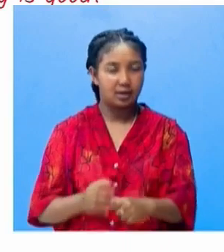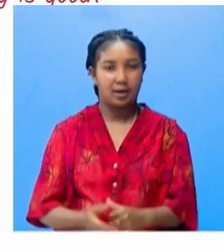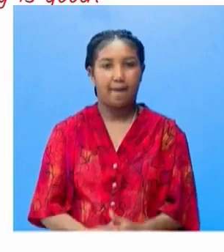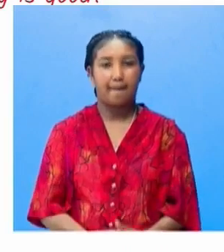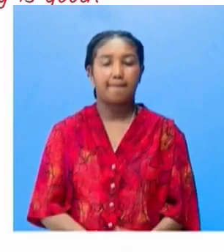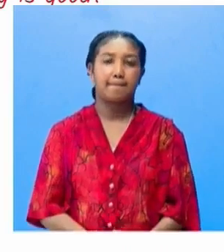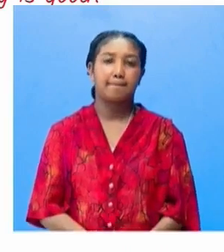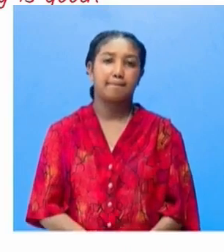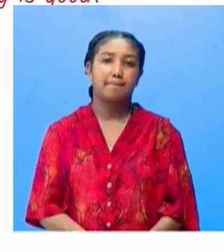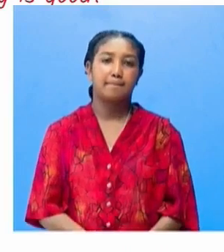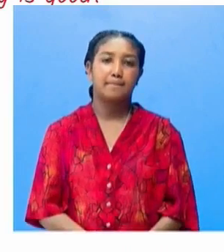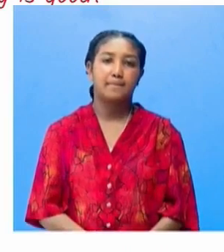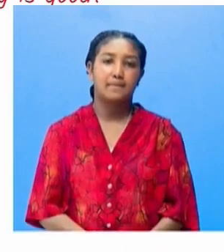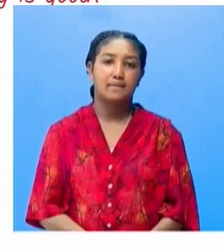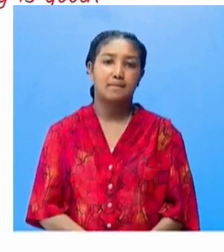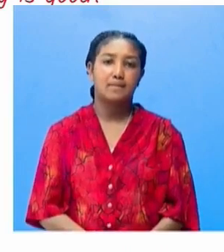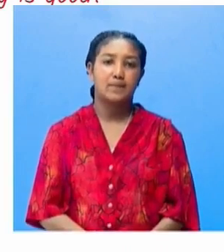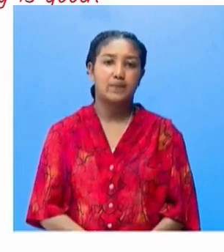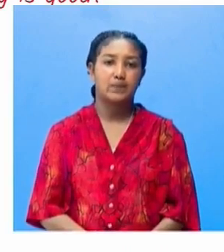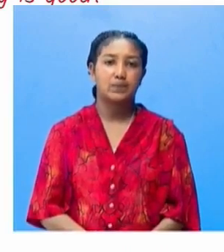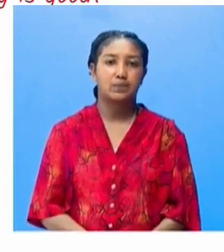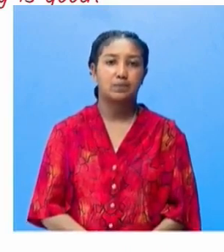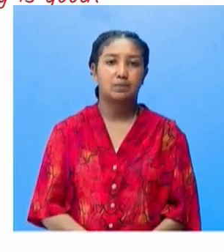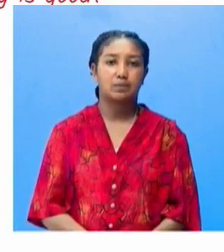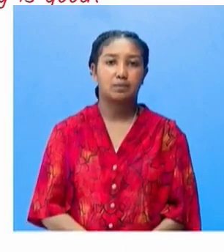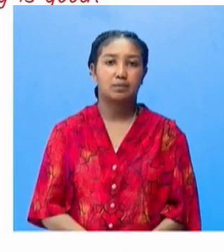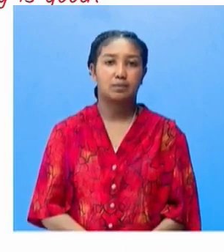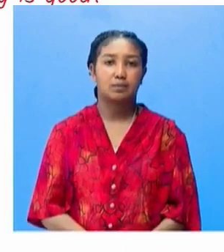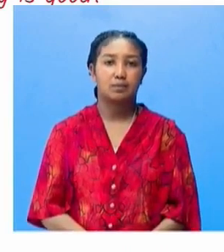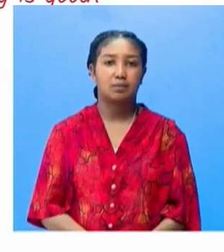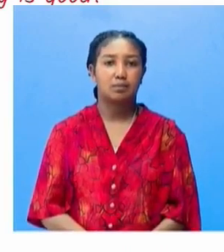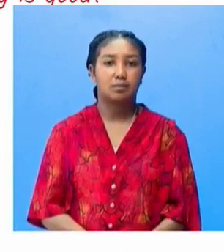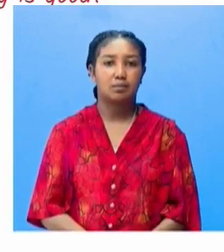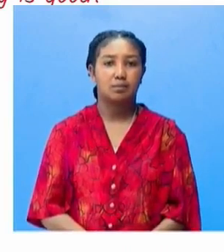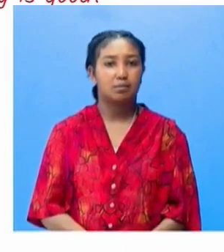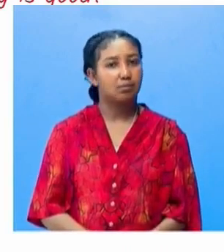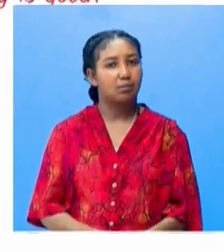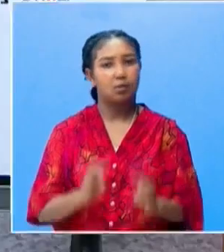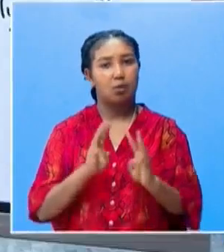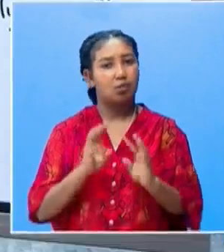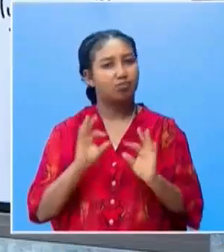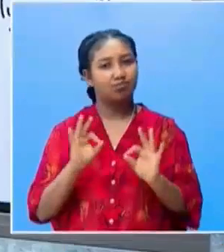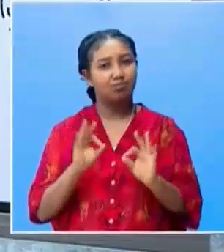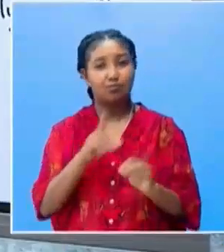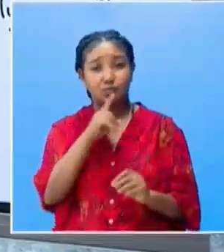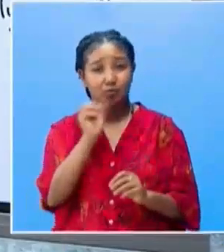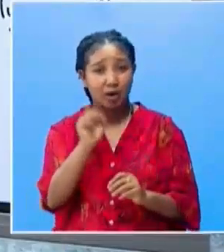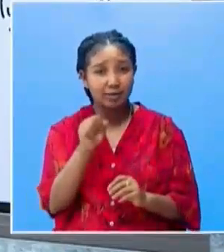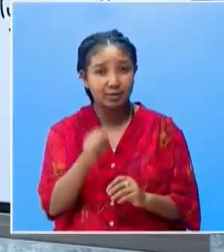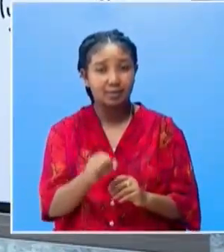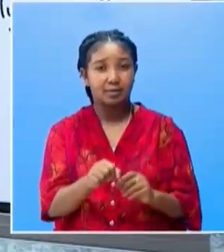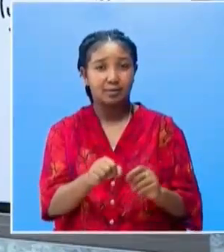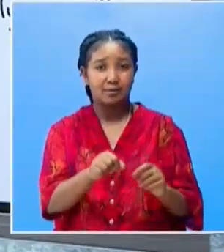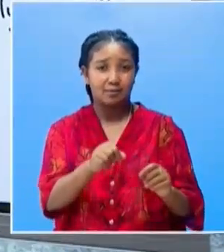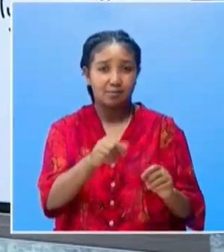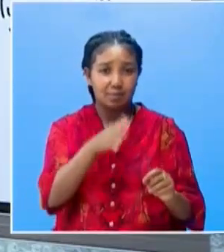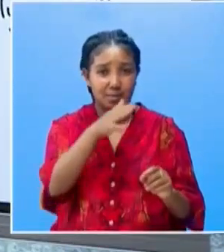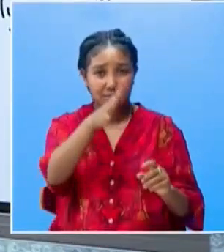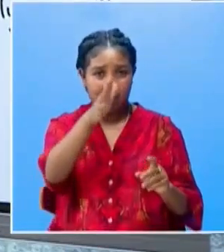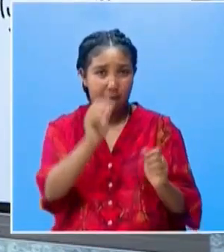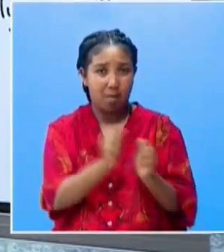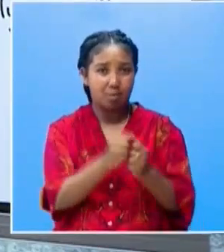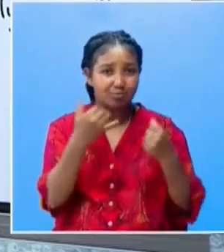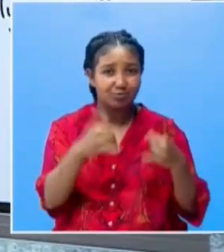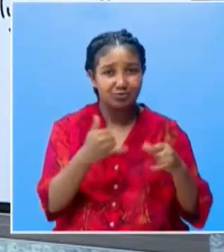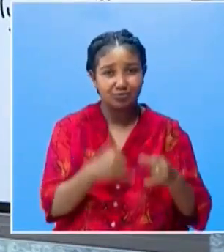Quality time. Wow, wonderful. True. The time we spent with our family